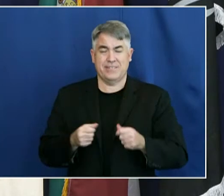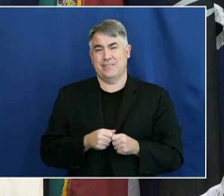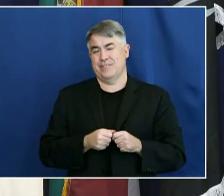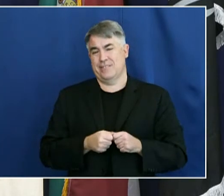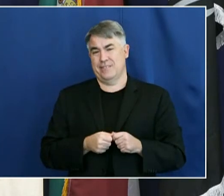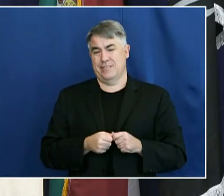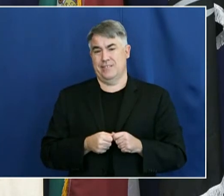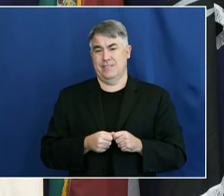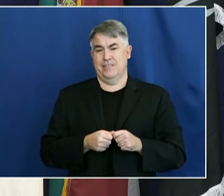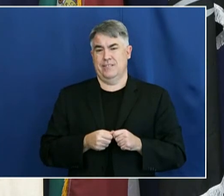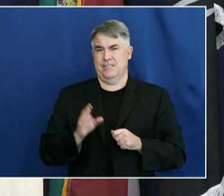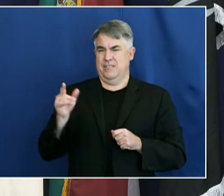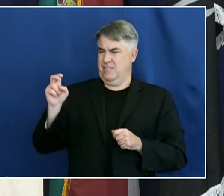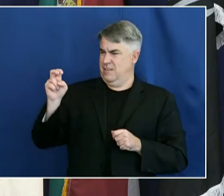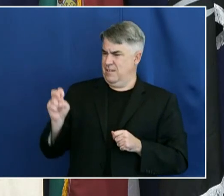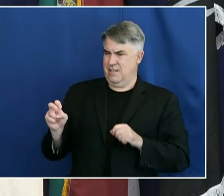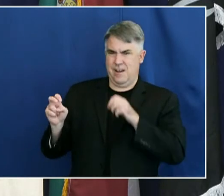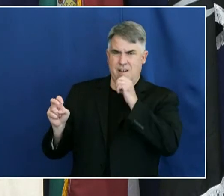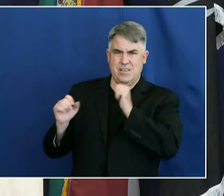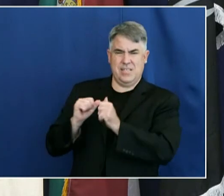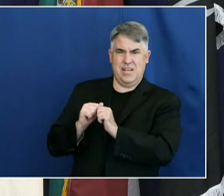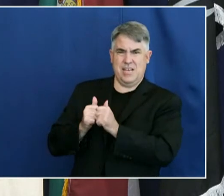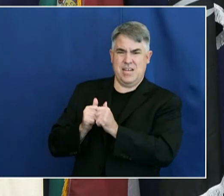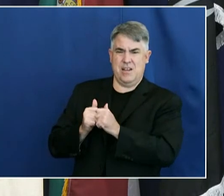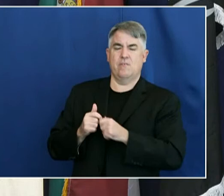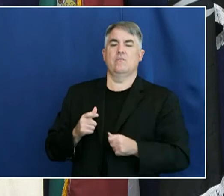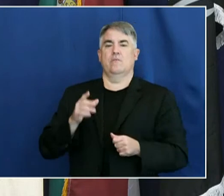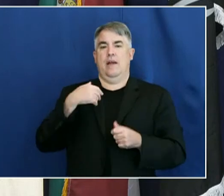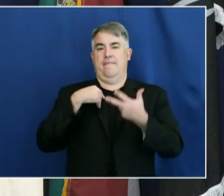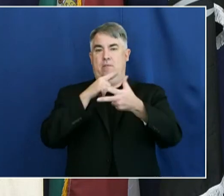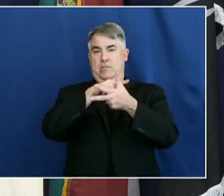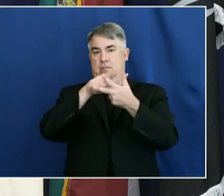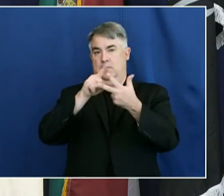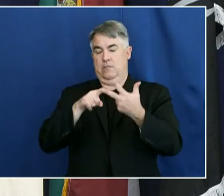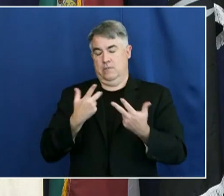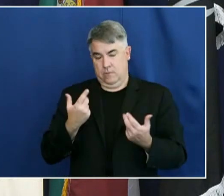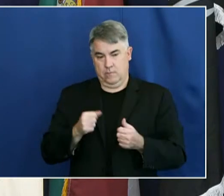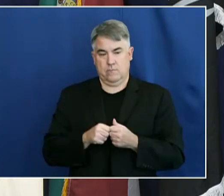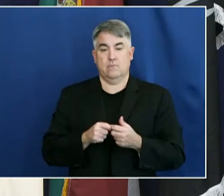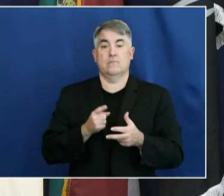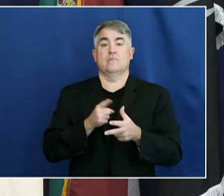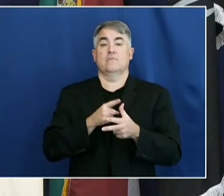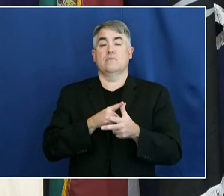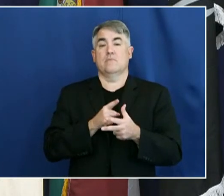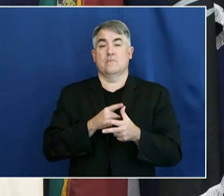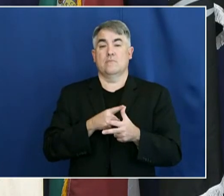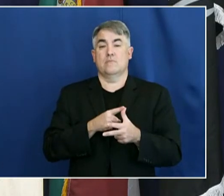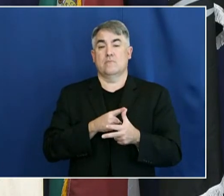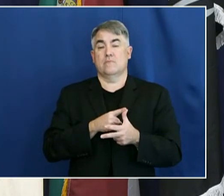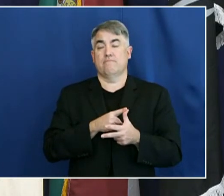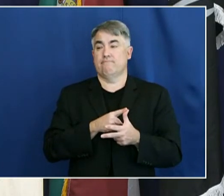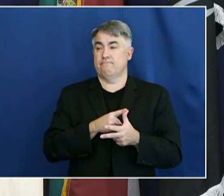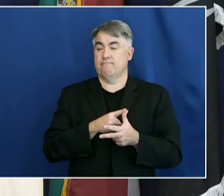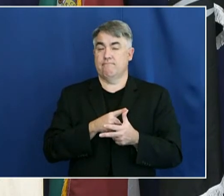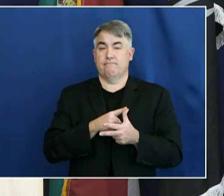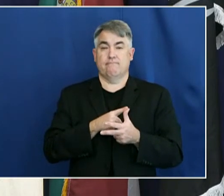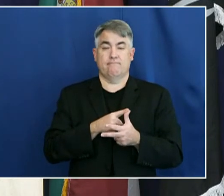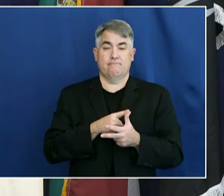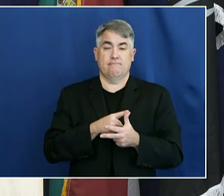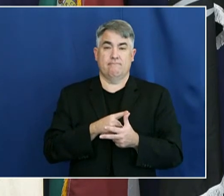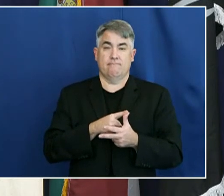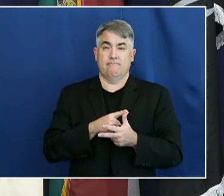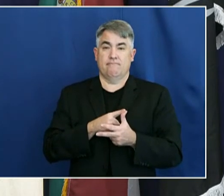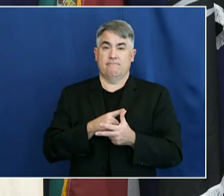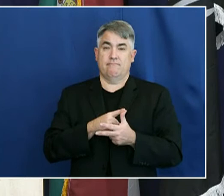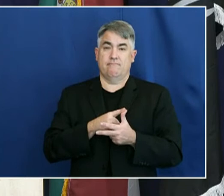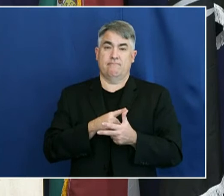three pathways for how we could get to the orange tier, the one is the most traditional one. We're used to the normal tiered